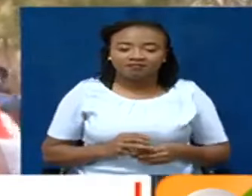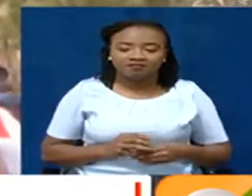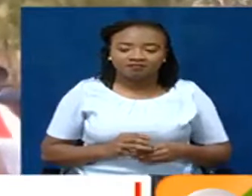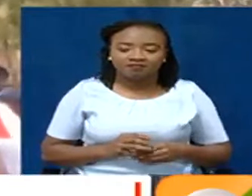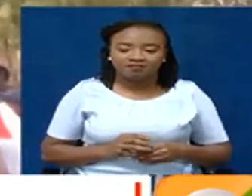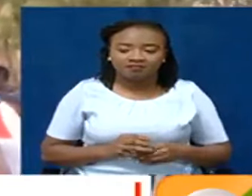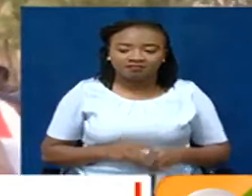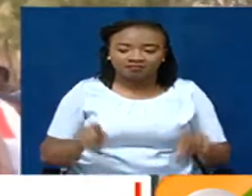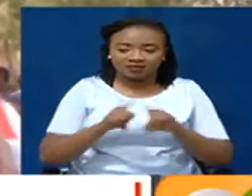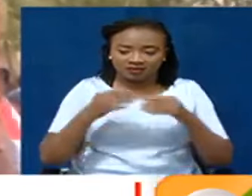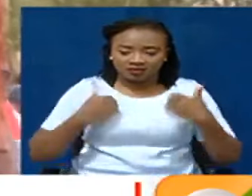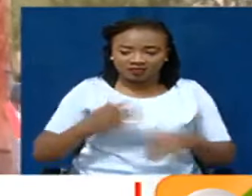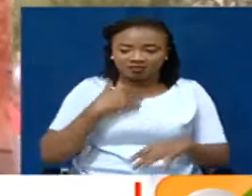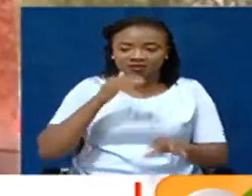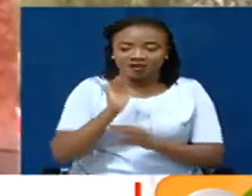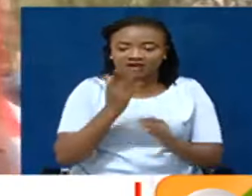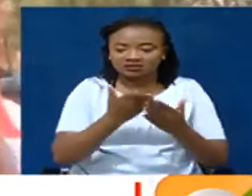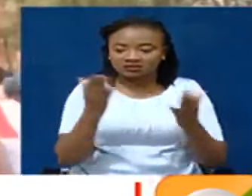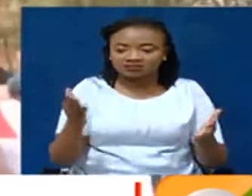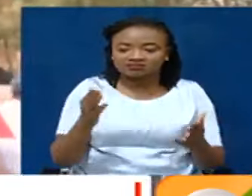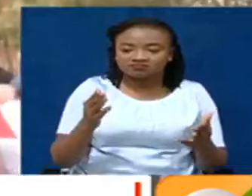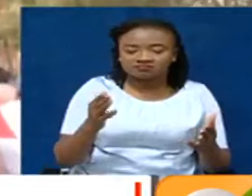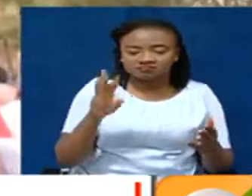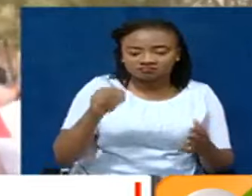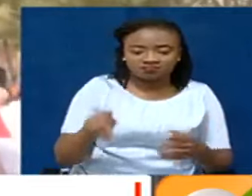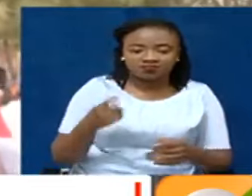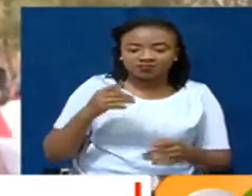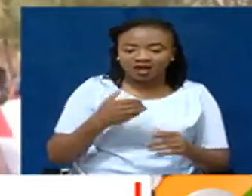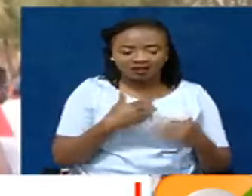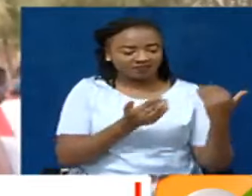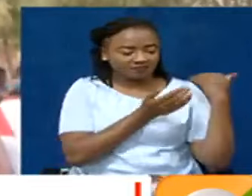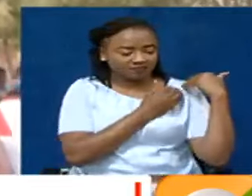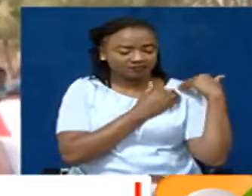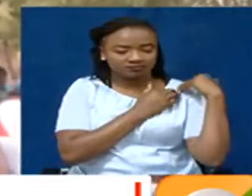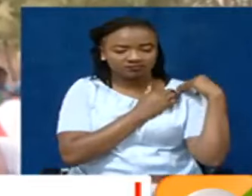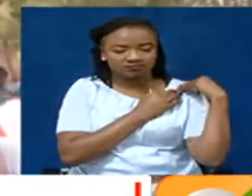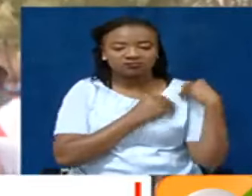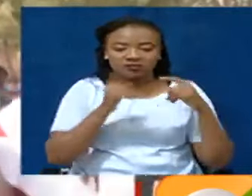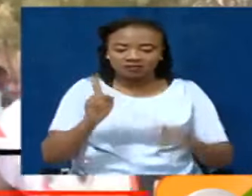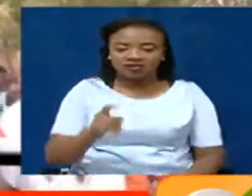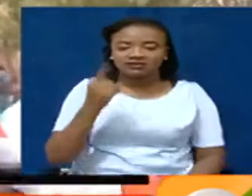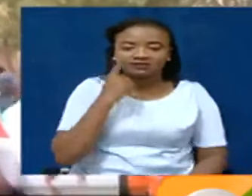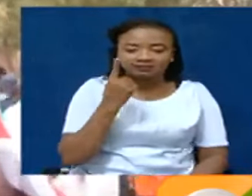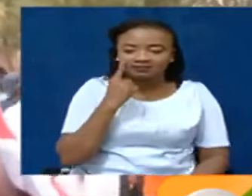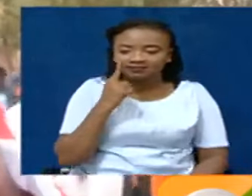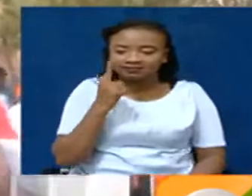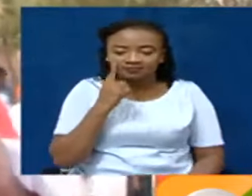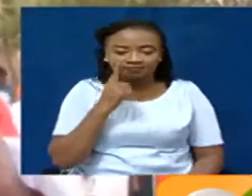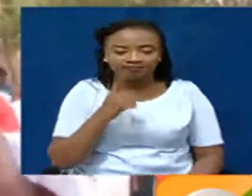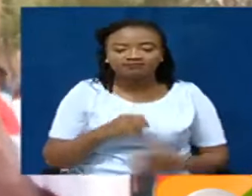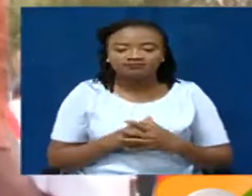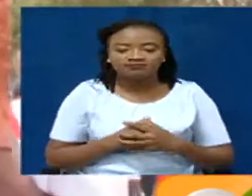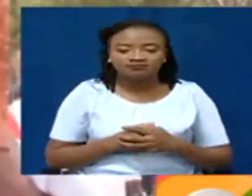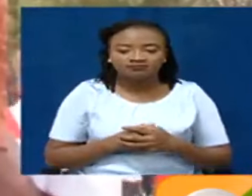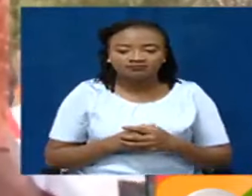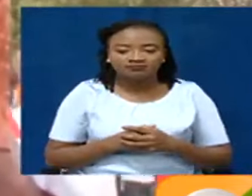kwamba wamepewa jukumu kama upper house ya kuangalia kile bunge imefanya kama ni njia moja yapo